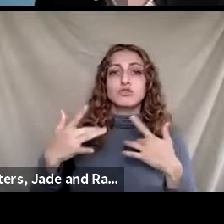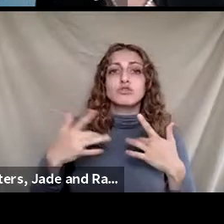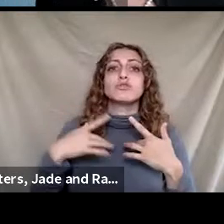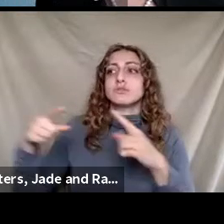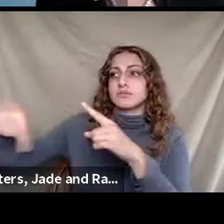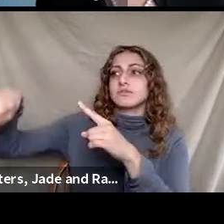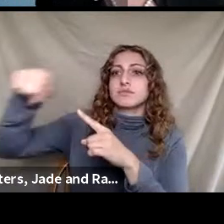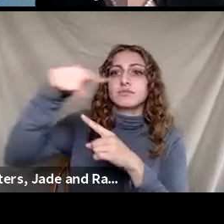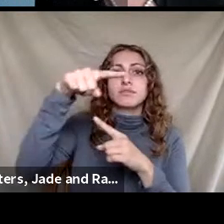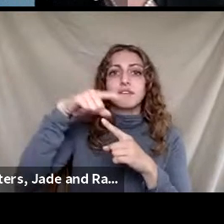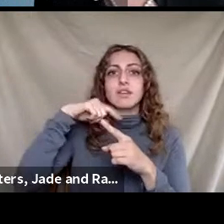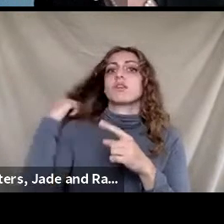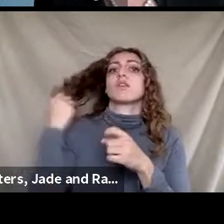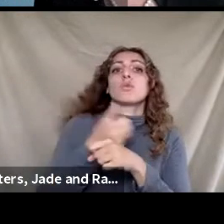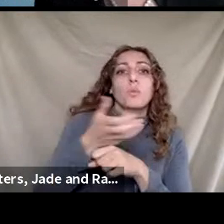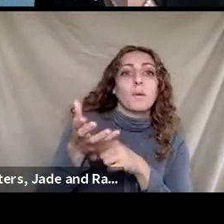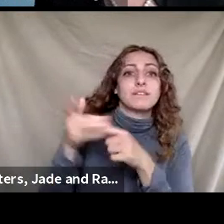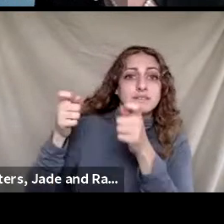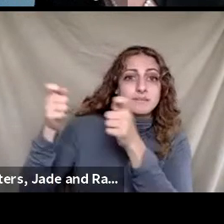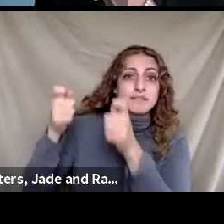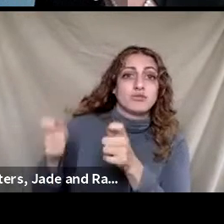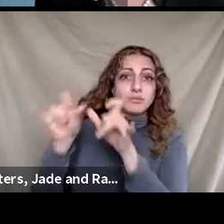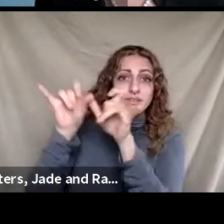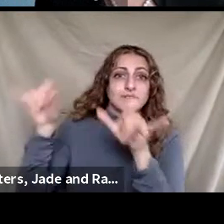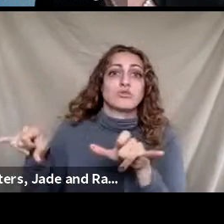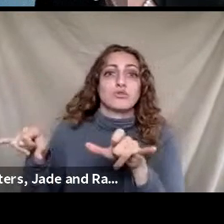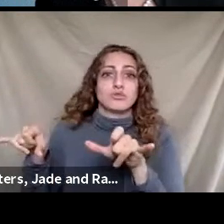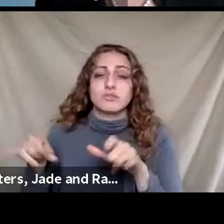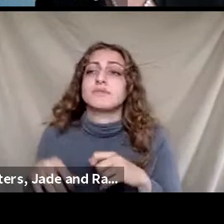sectors. Actually, this